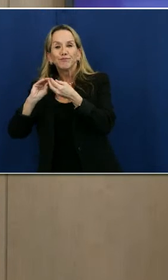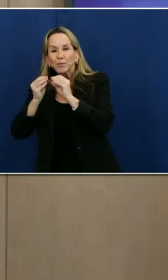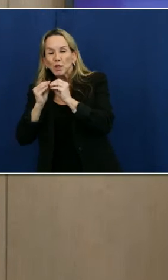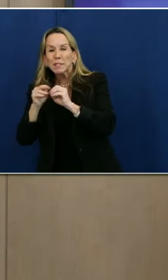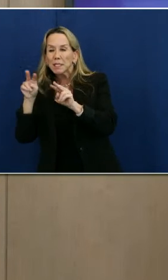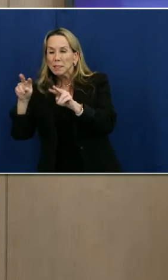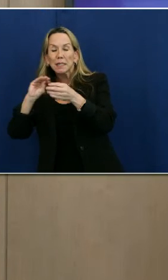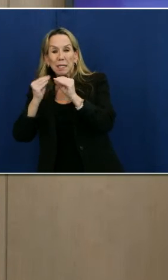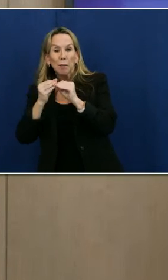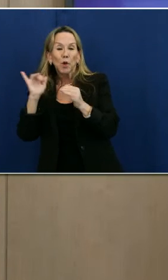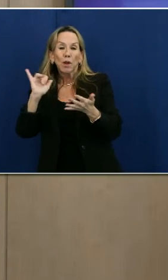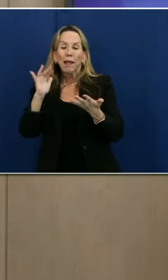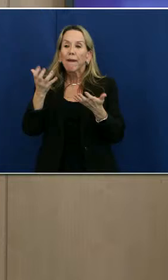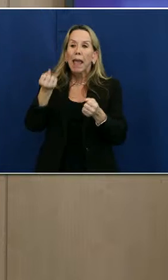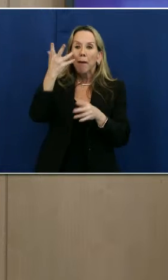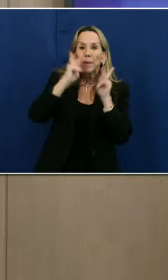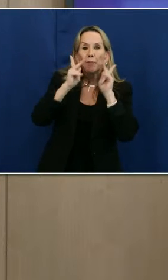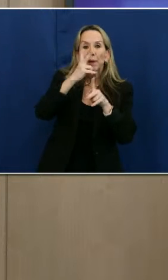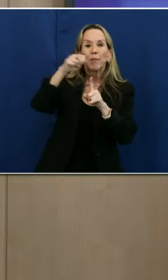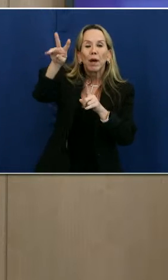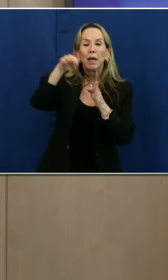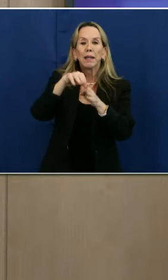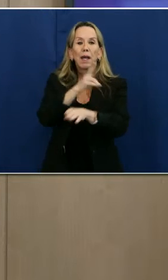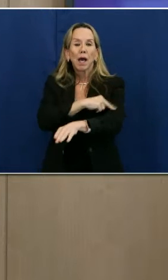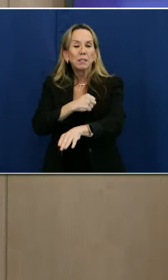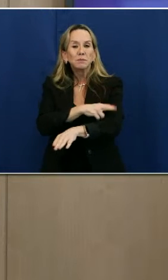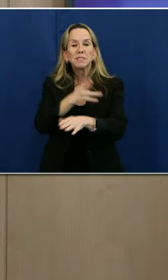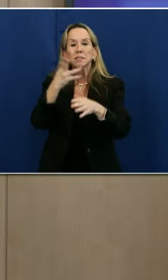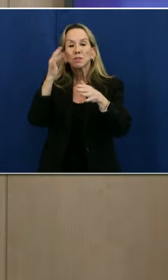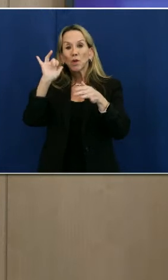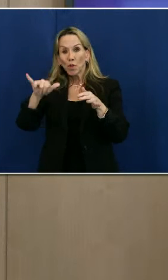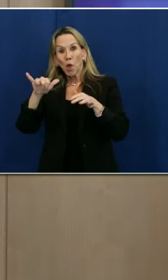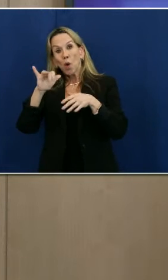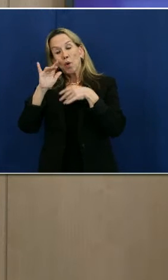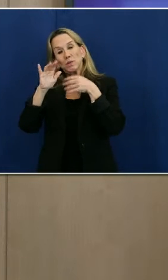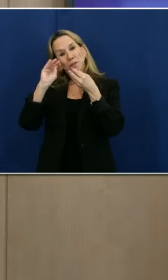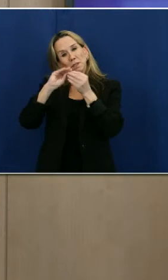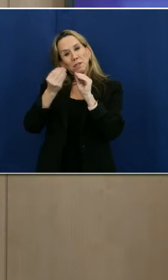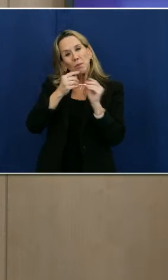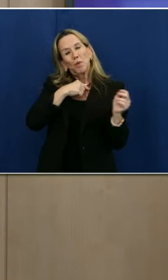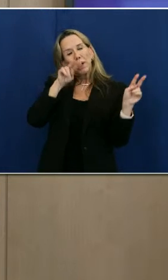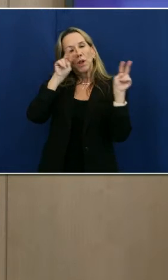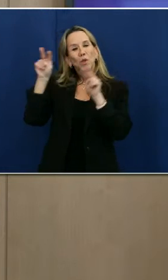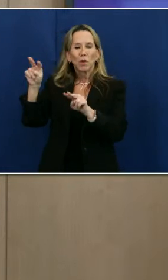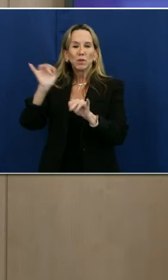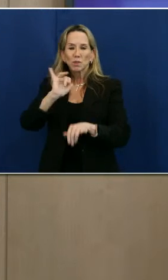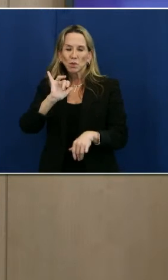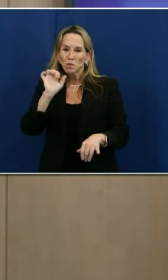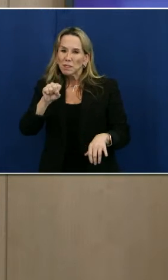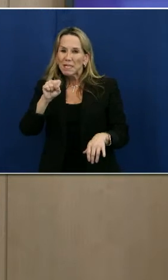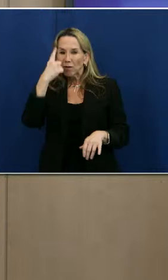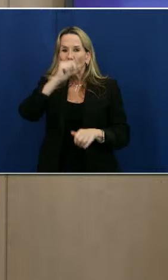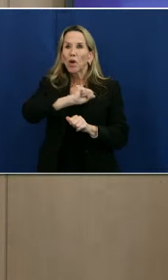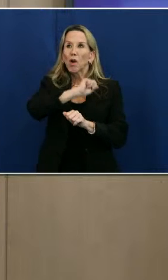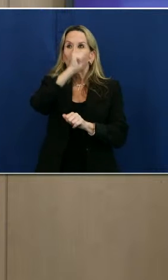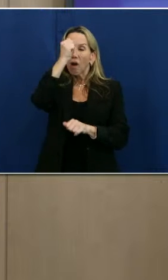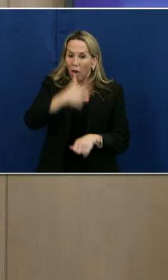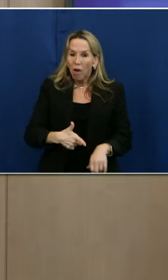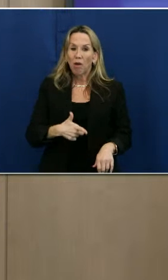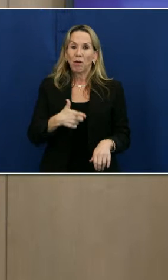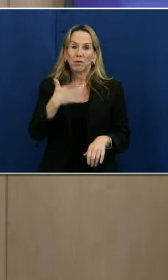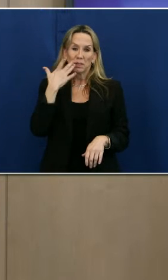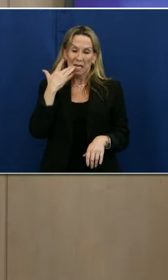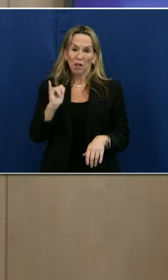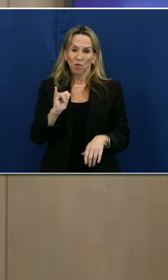Other metrics like hospitalizations are being looked at for all of the counties, and those